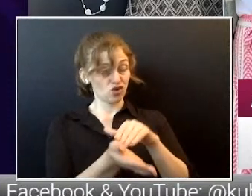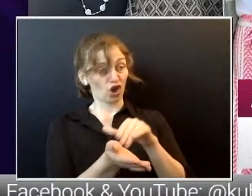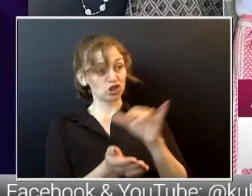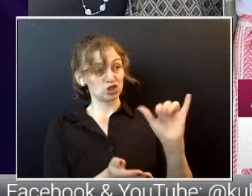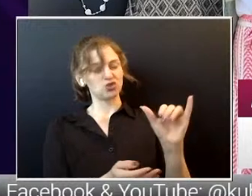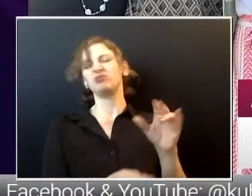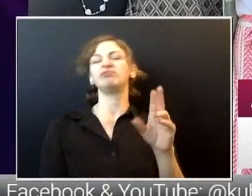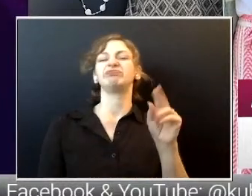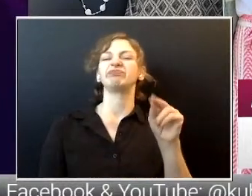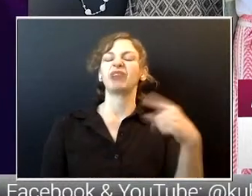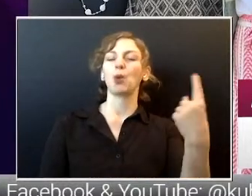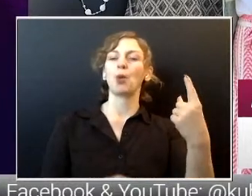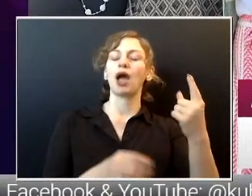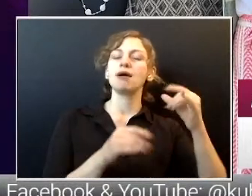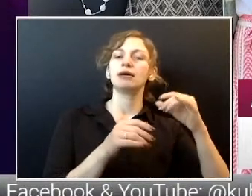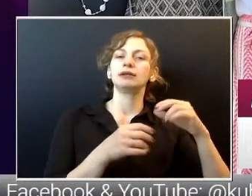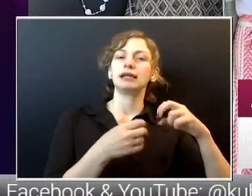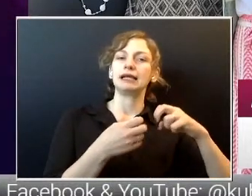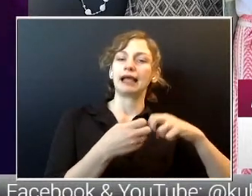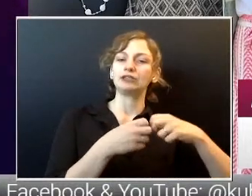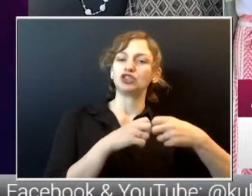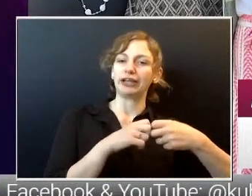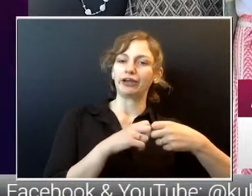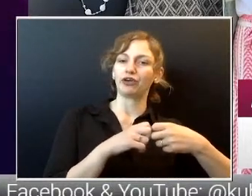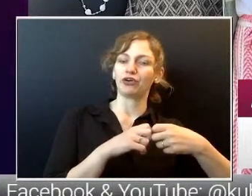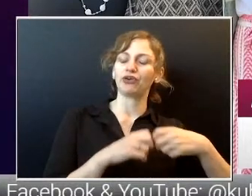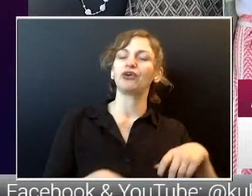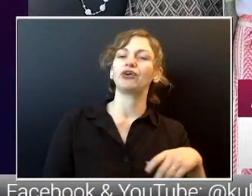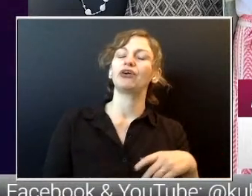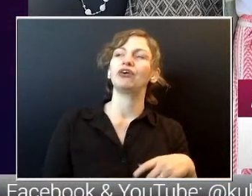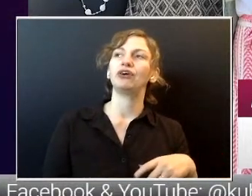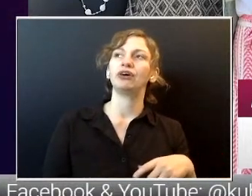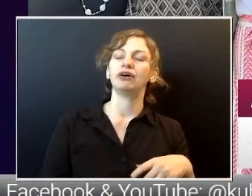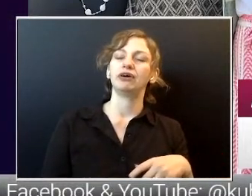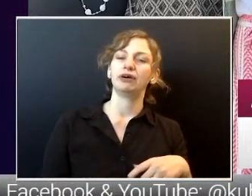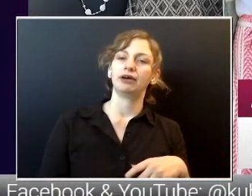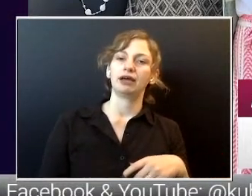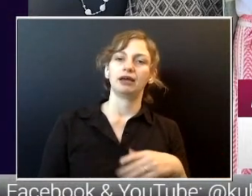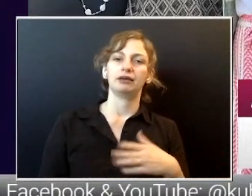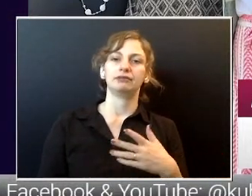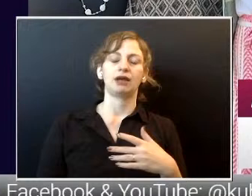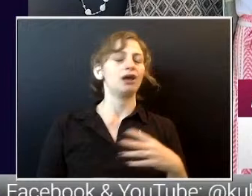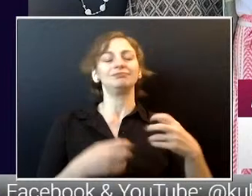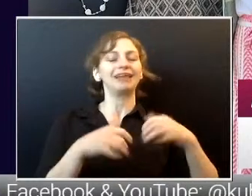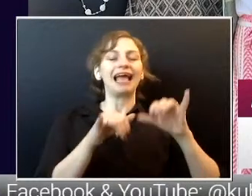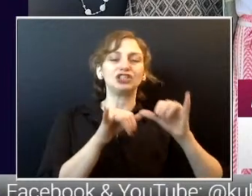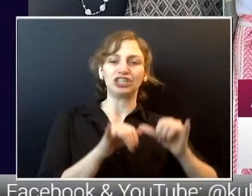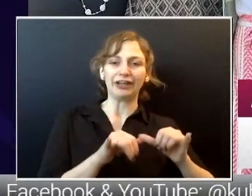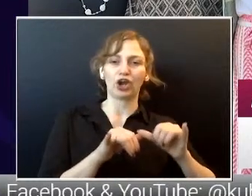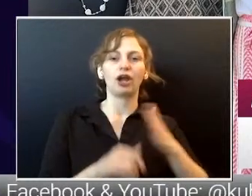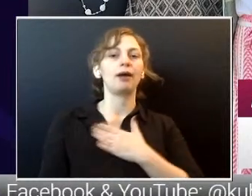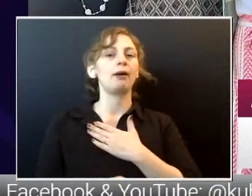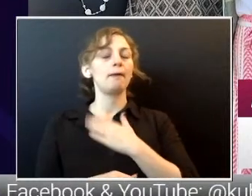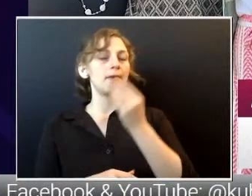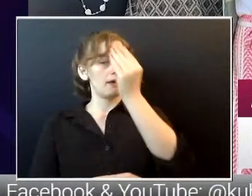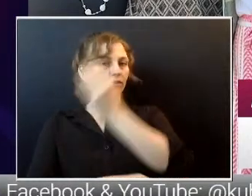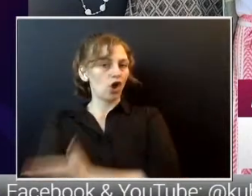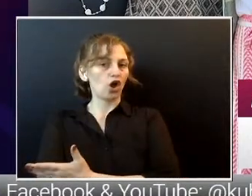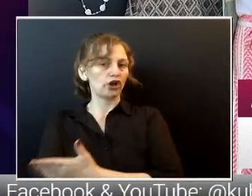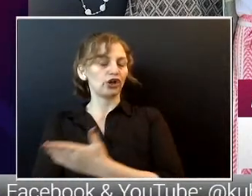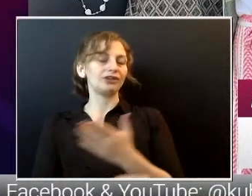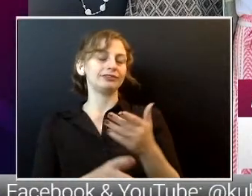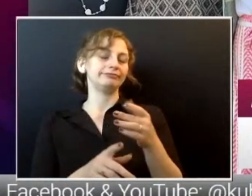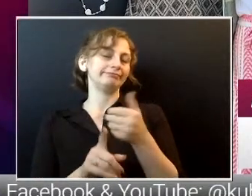engineer, electrical engineer, and my daughter is an accountant. So they're still pretty smart. Just nothing. They're not getting their hands. They're not